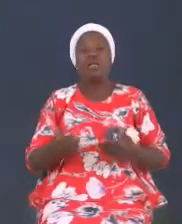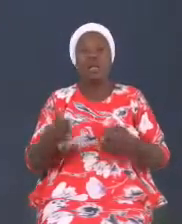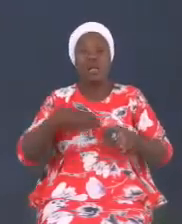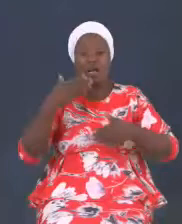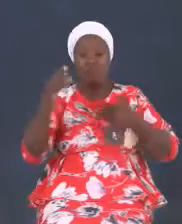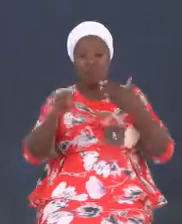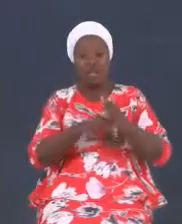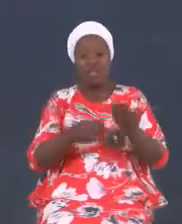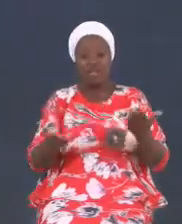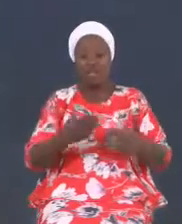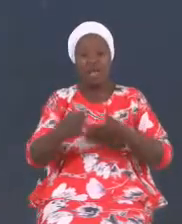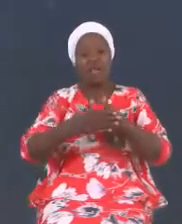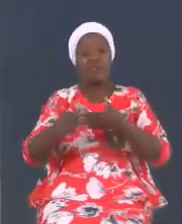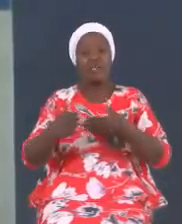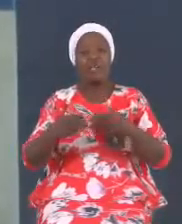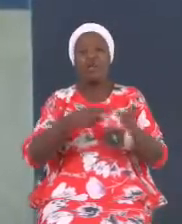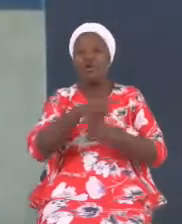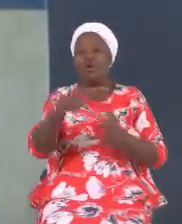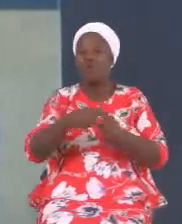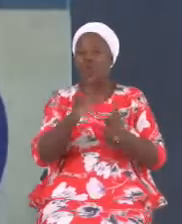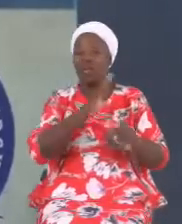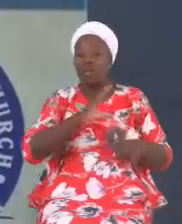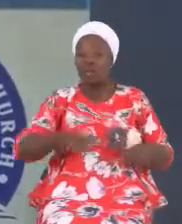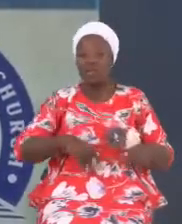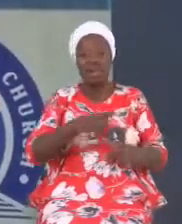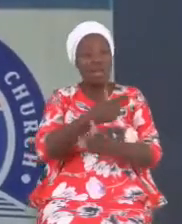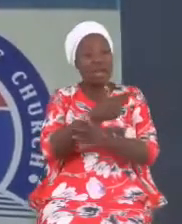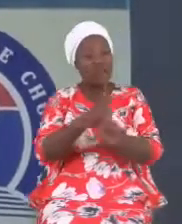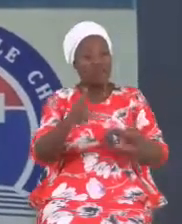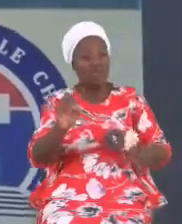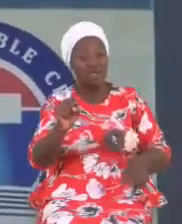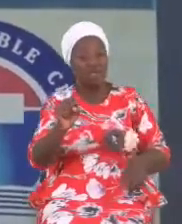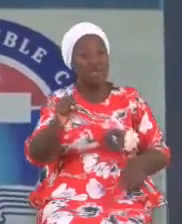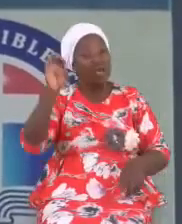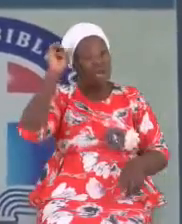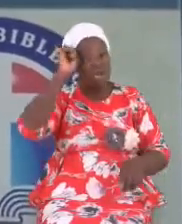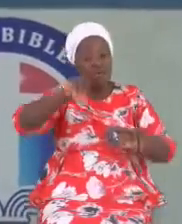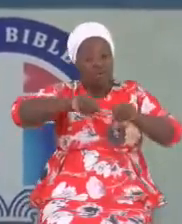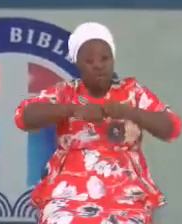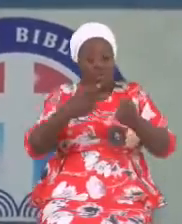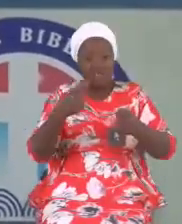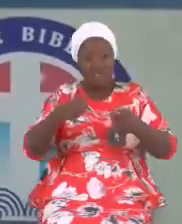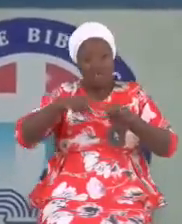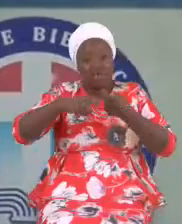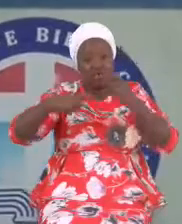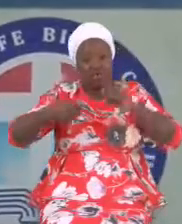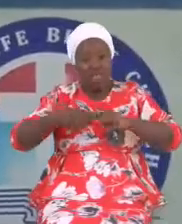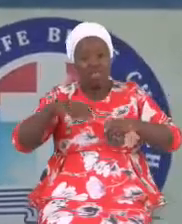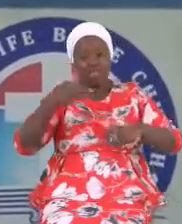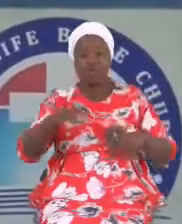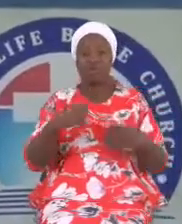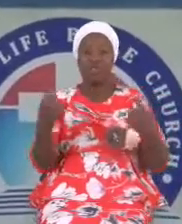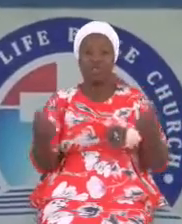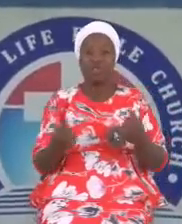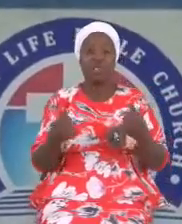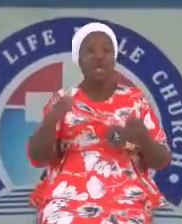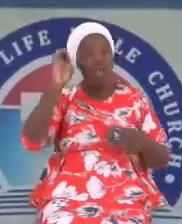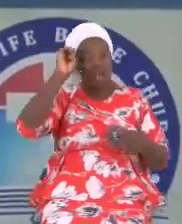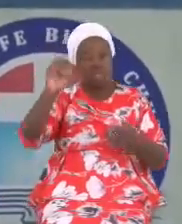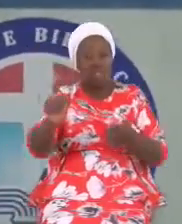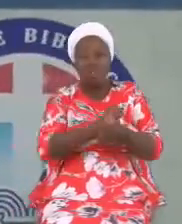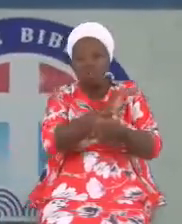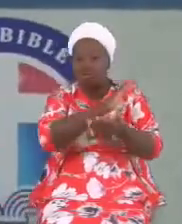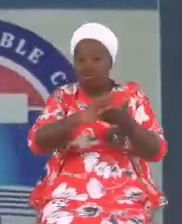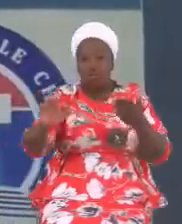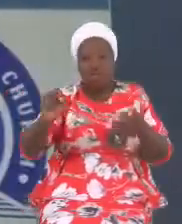Christ liberates, he breaks the chain of sin. He destroys all the things